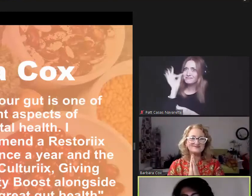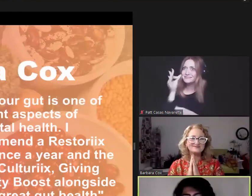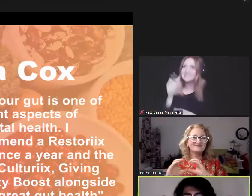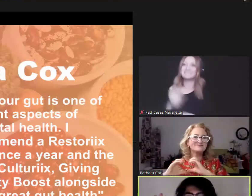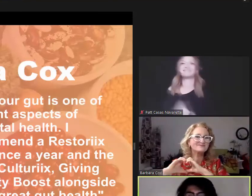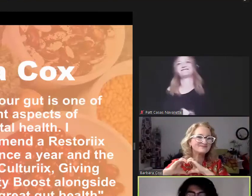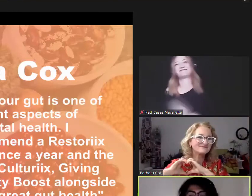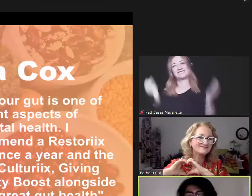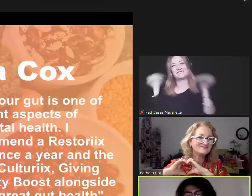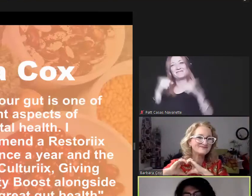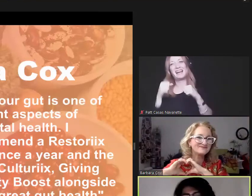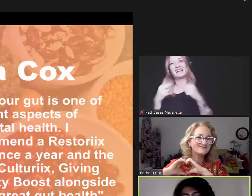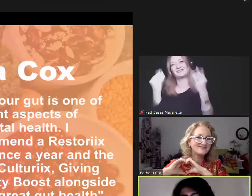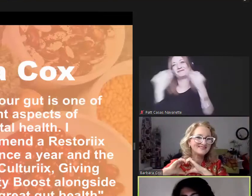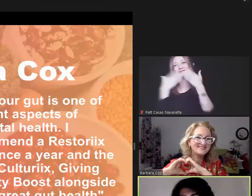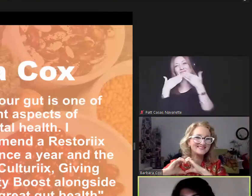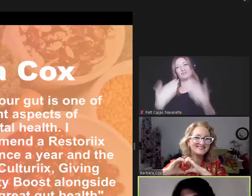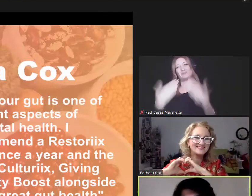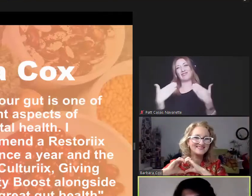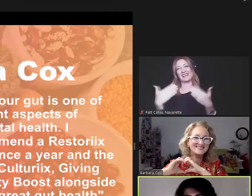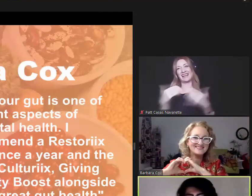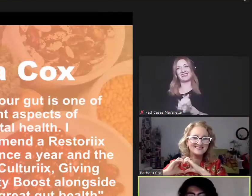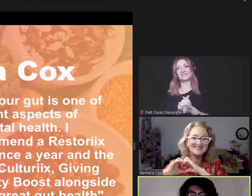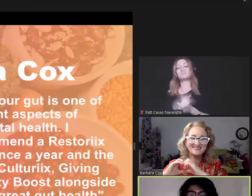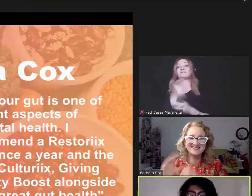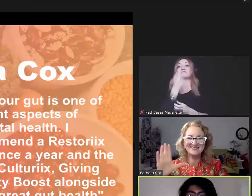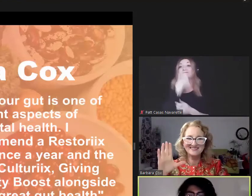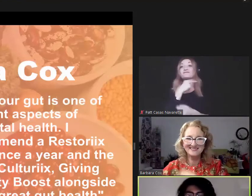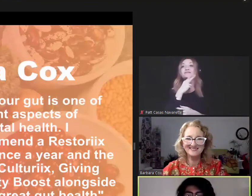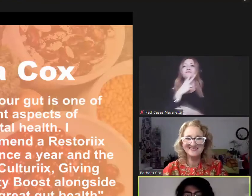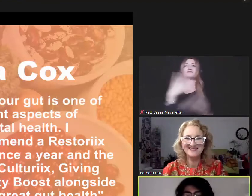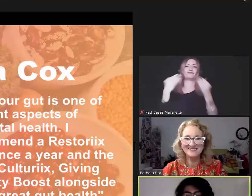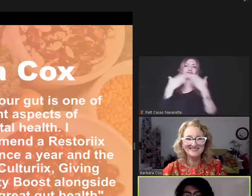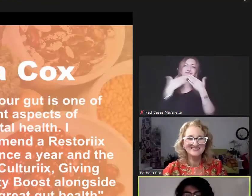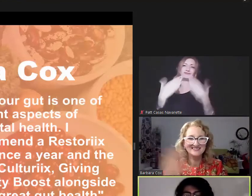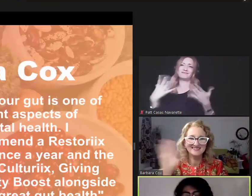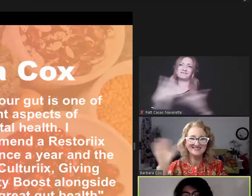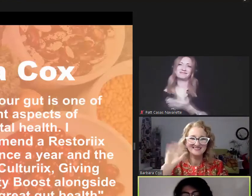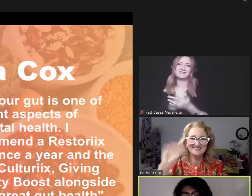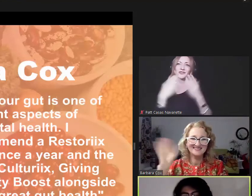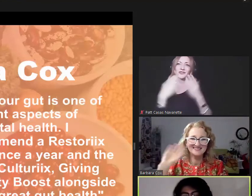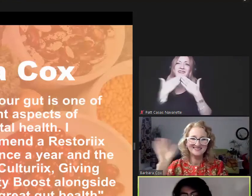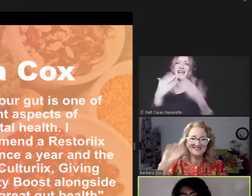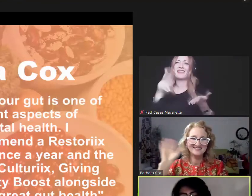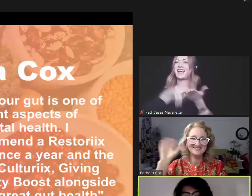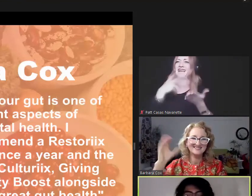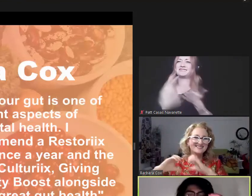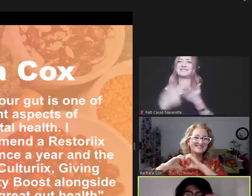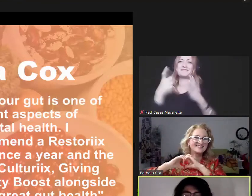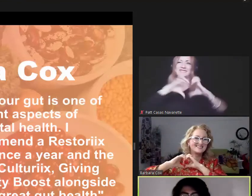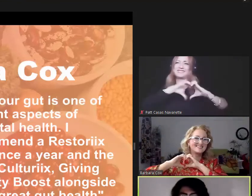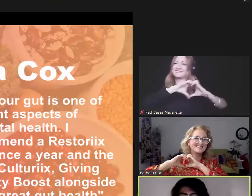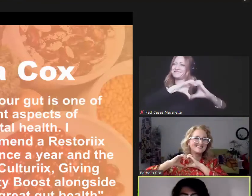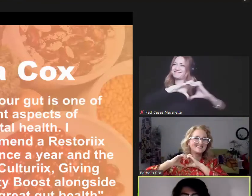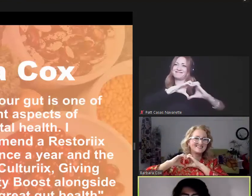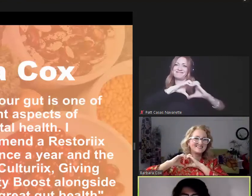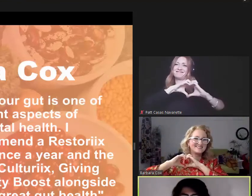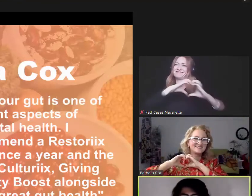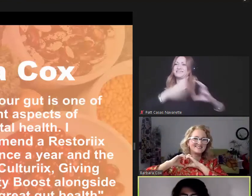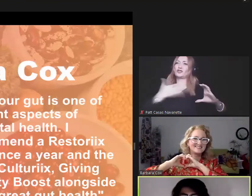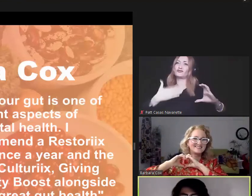amazing. Thank you for everything. Sorry for the technical problem. Thank you, thank you, thank you. Have a great night. See you soon.